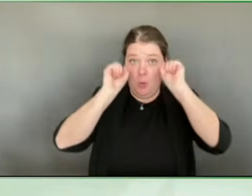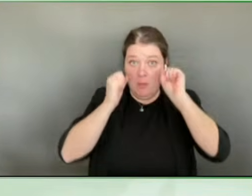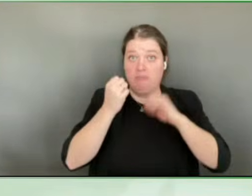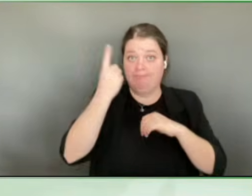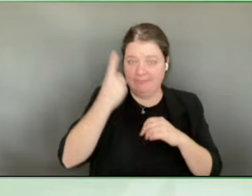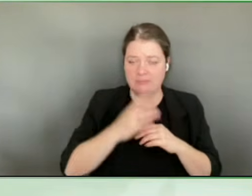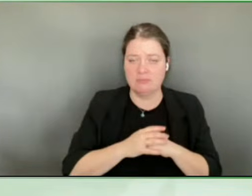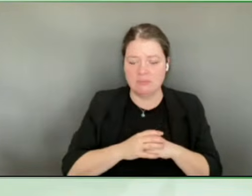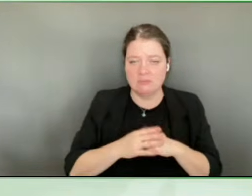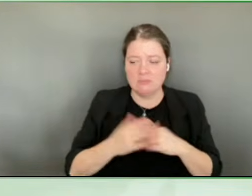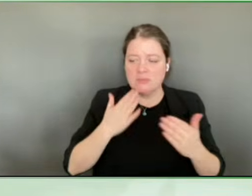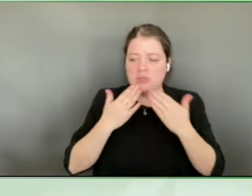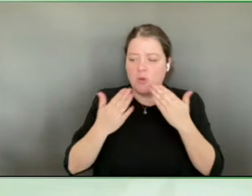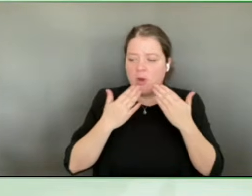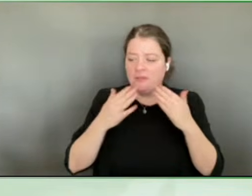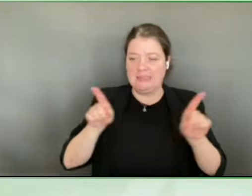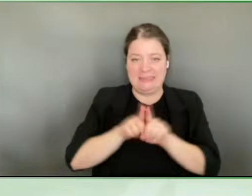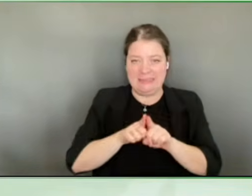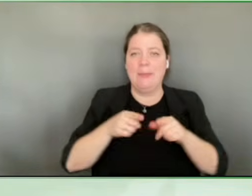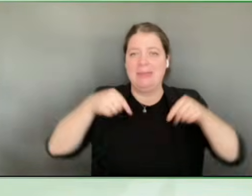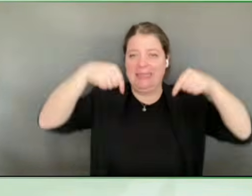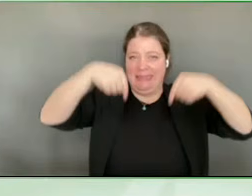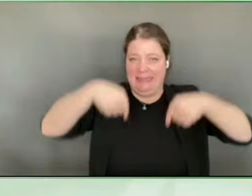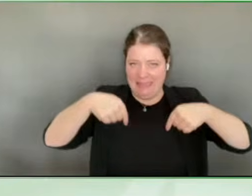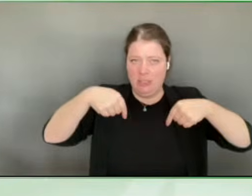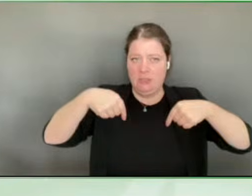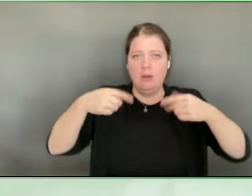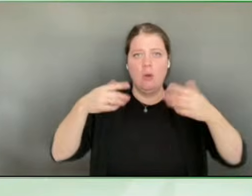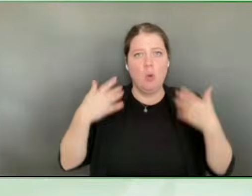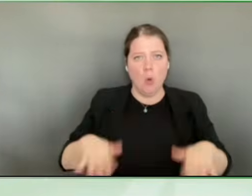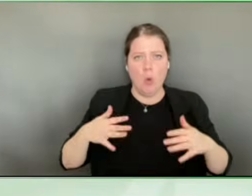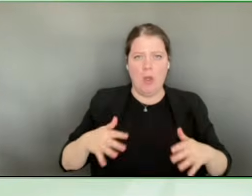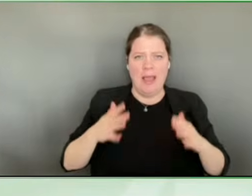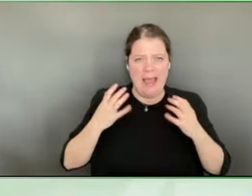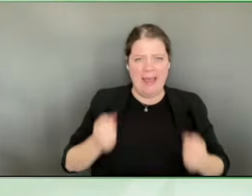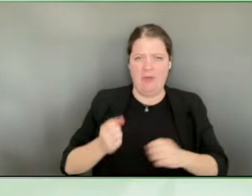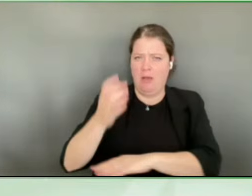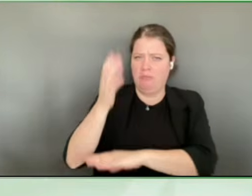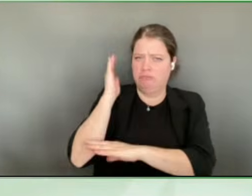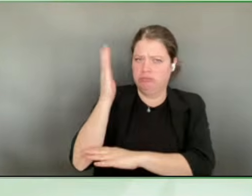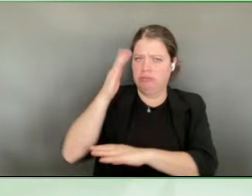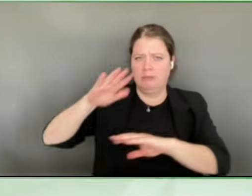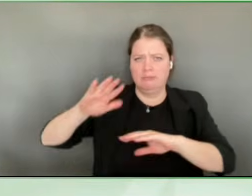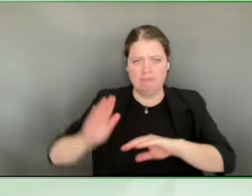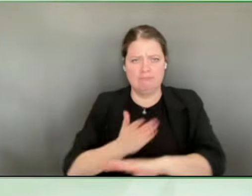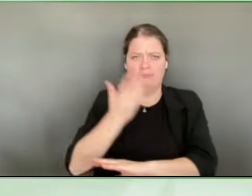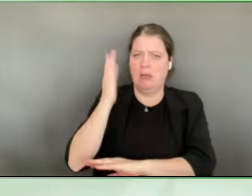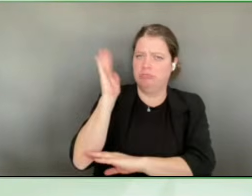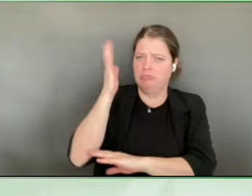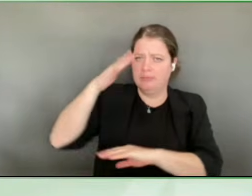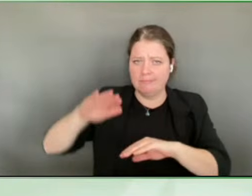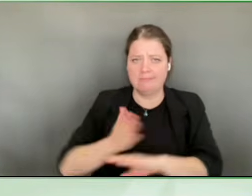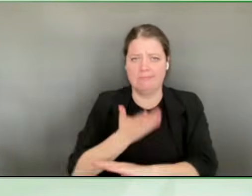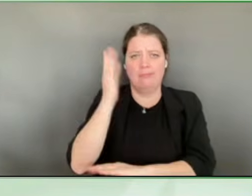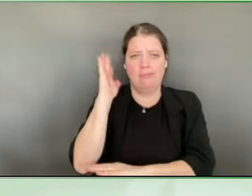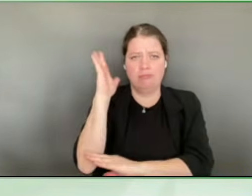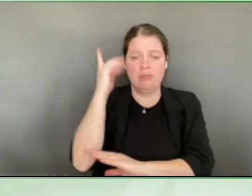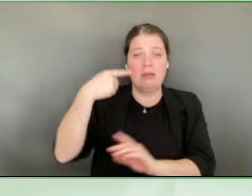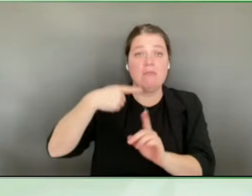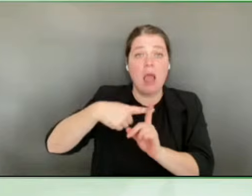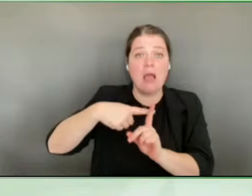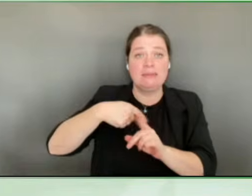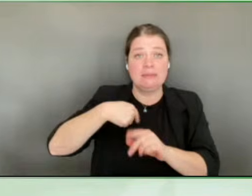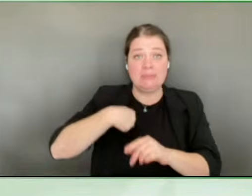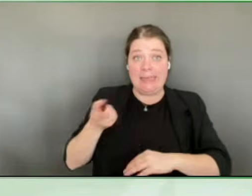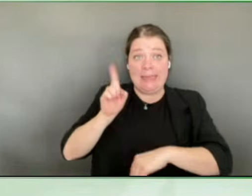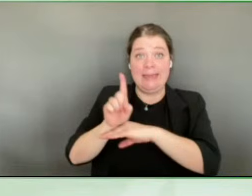held in very short slots, we realize that, as I just said, you have 8 minutes, and then you try to press